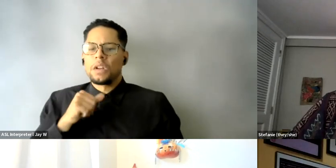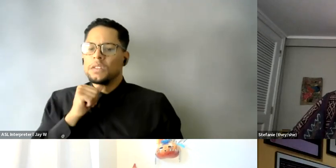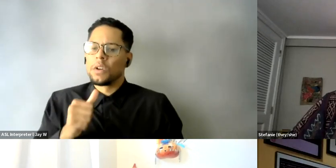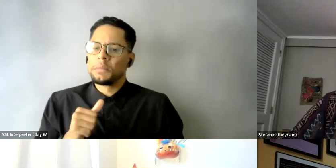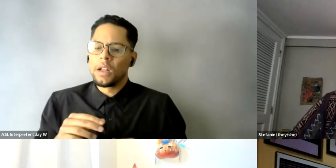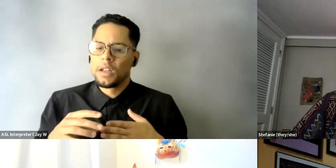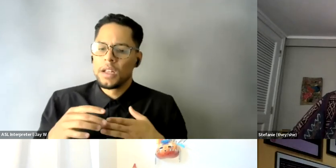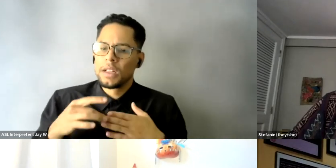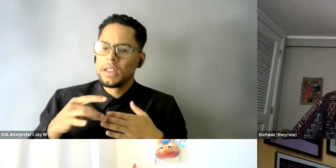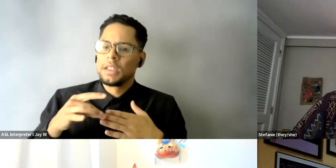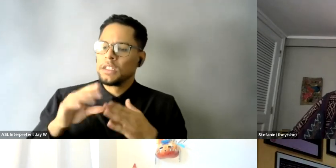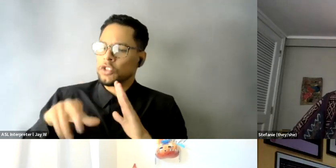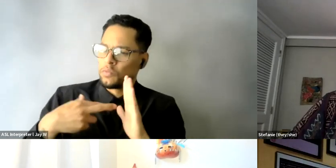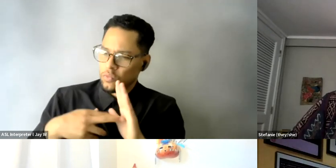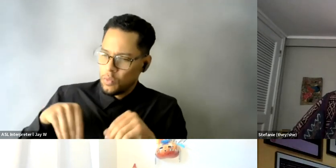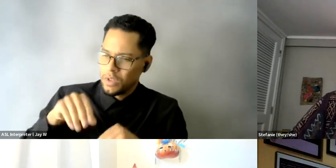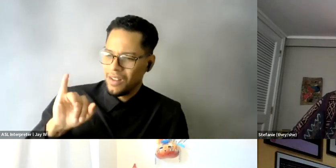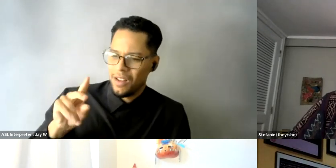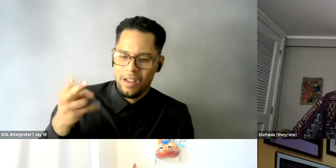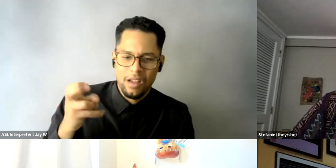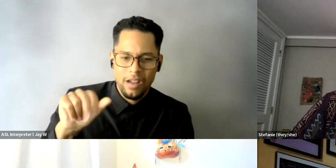IDHA. I see the leadership